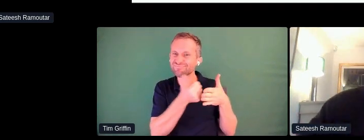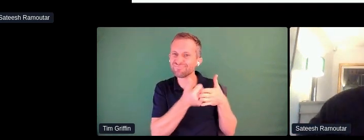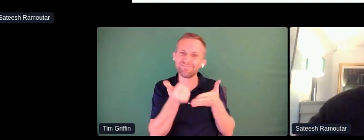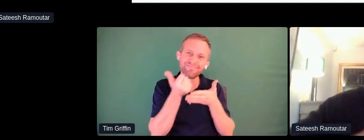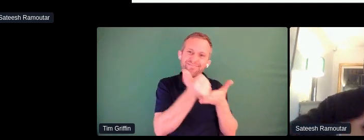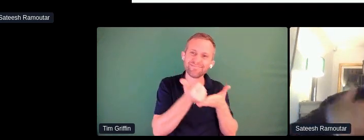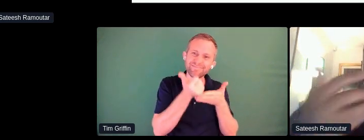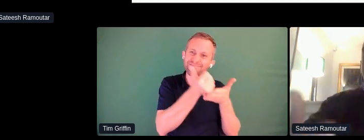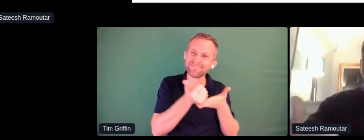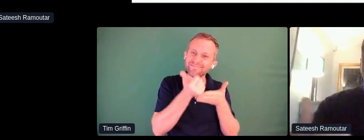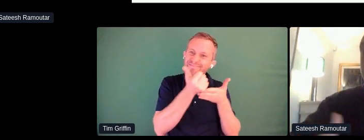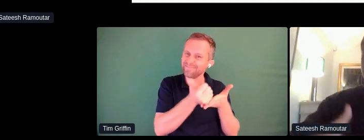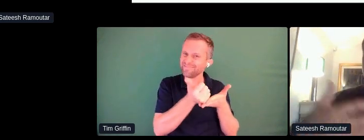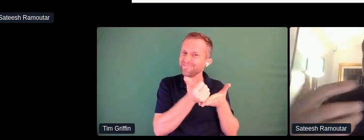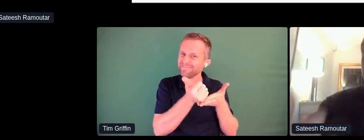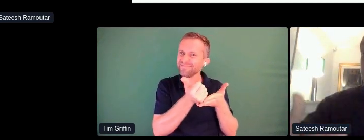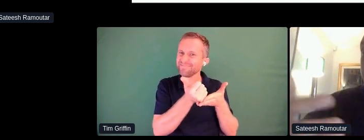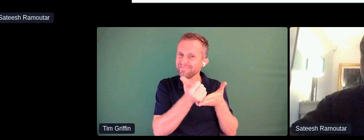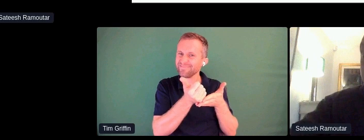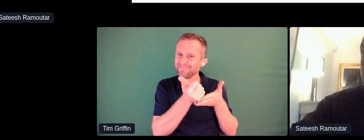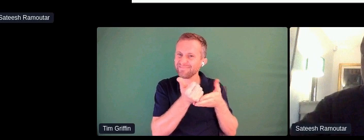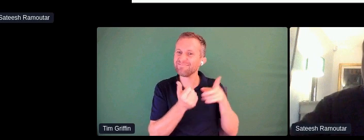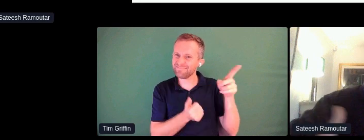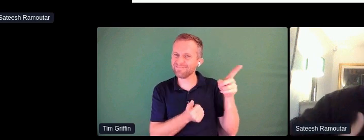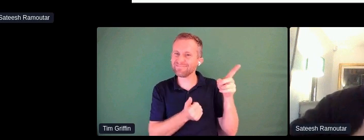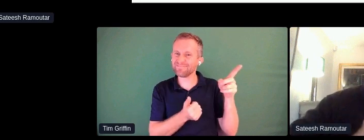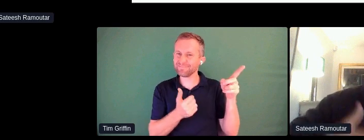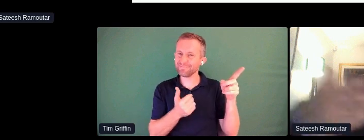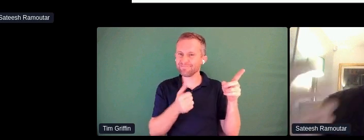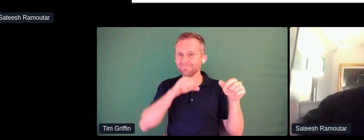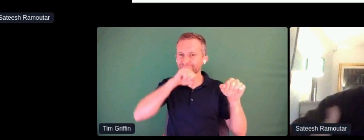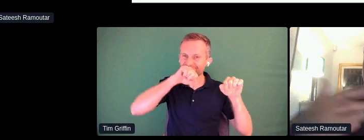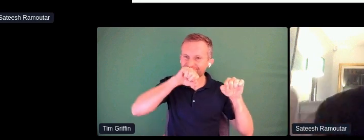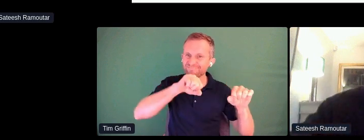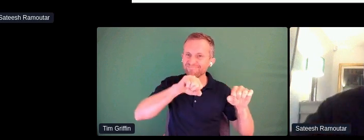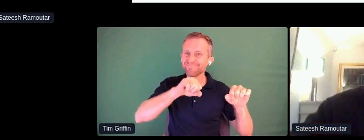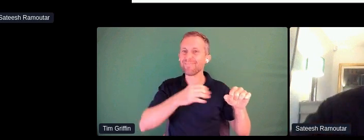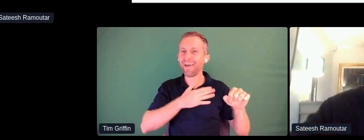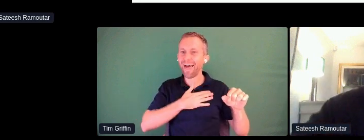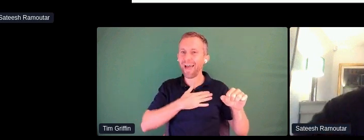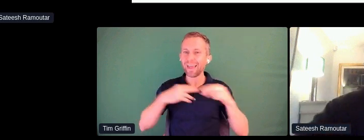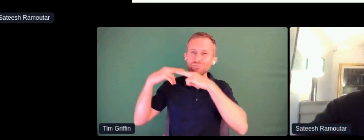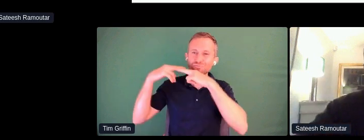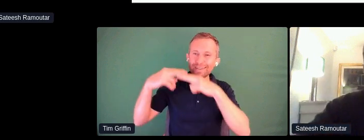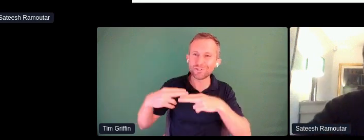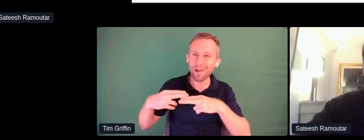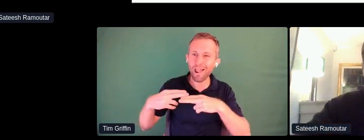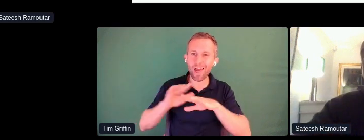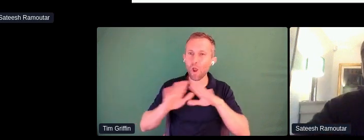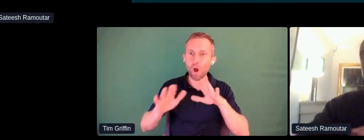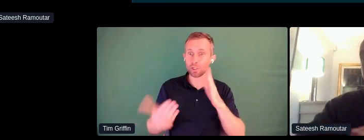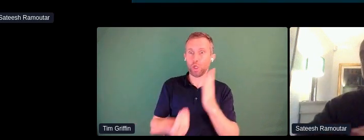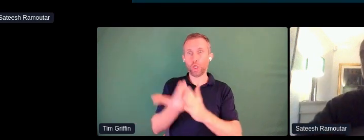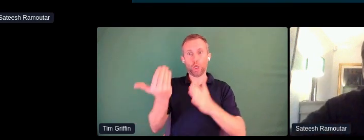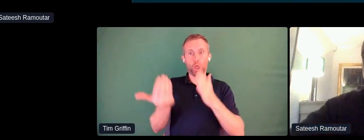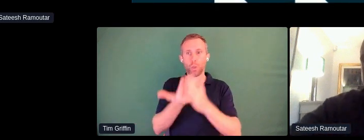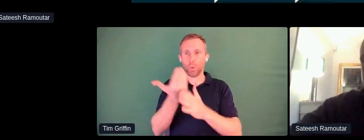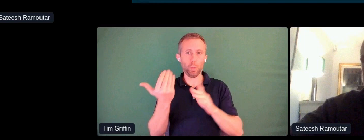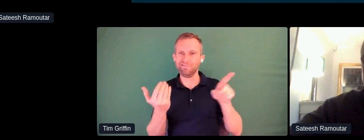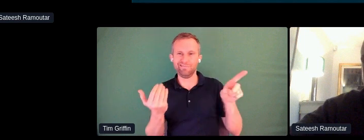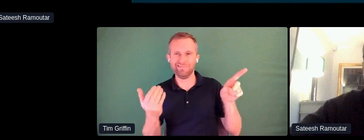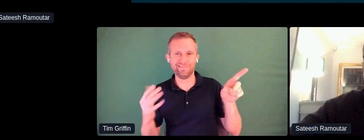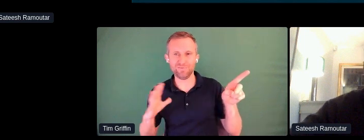curious Suku who still wanted to do things in a traditional way, do his shopping, but was curious about the internet. So that was